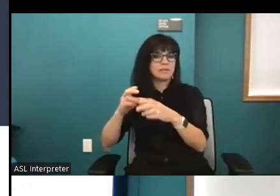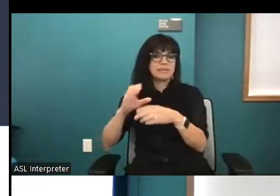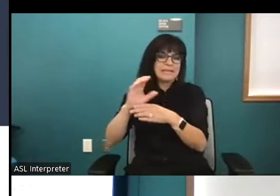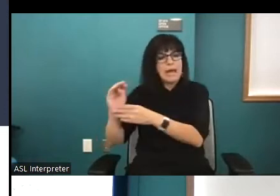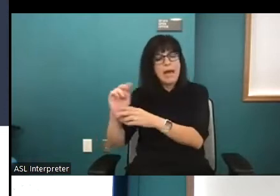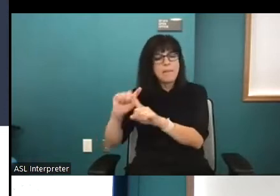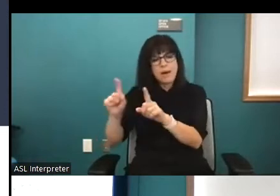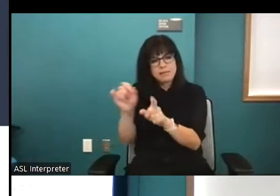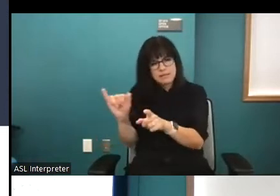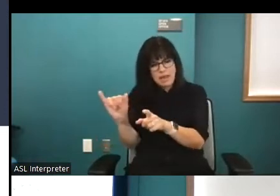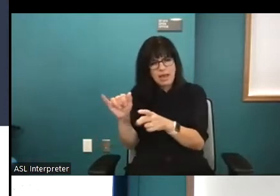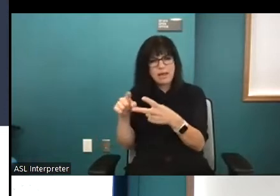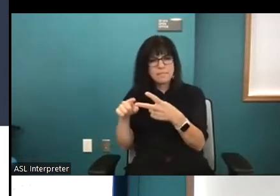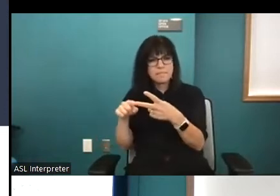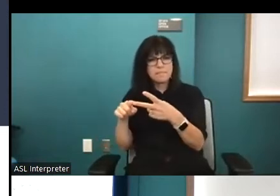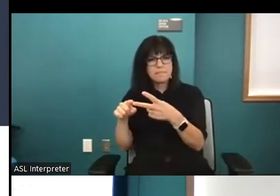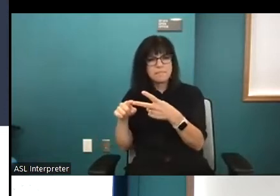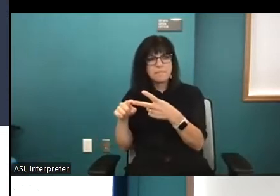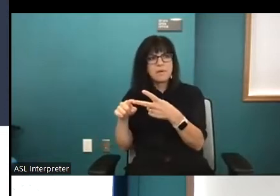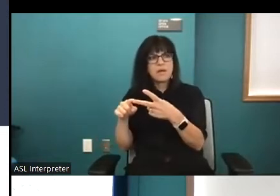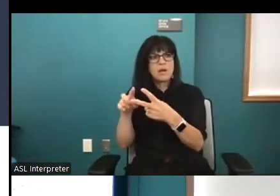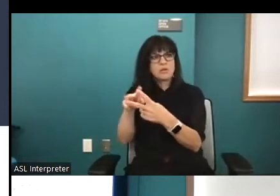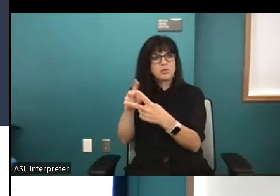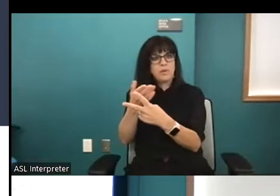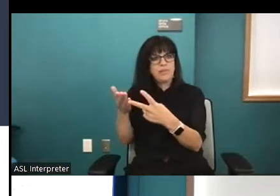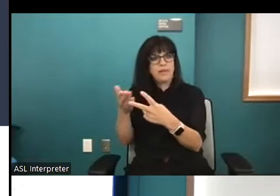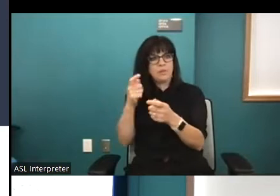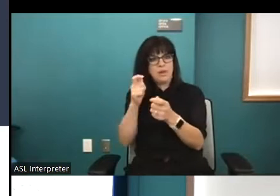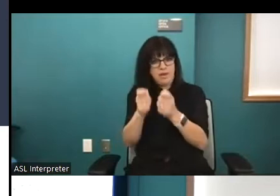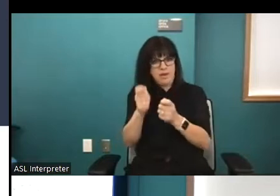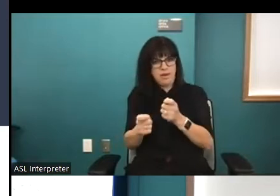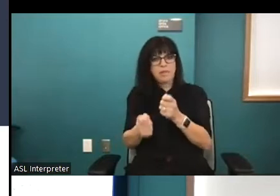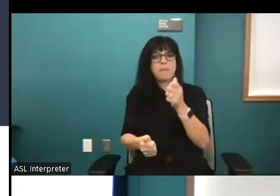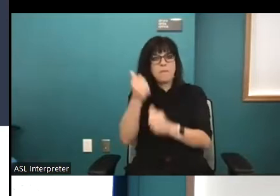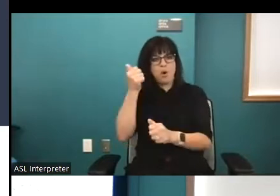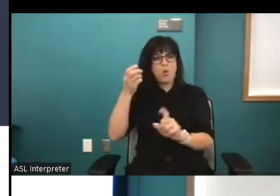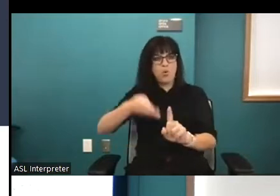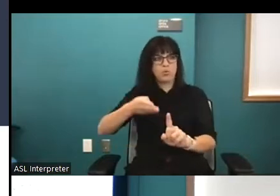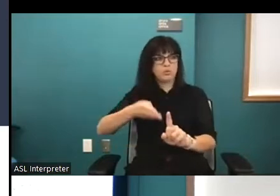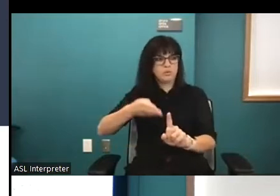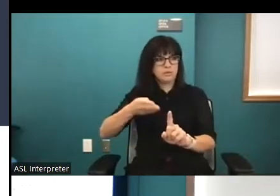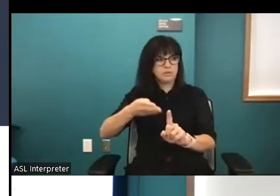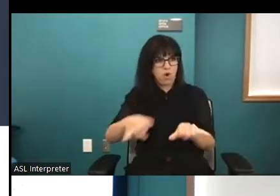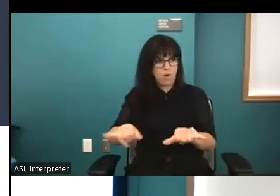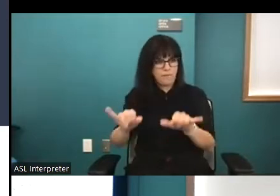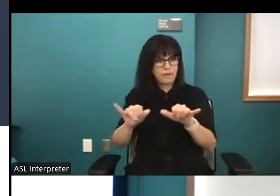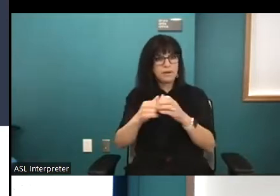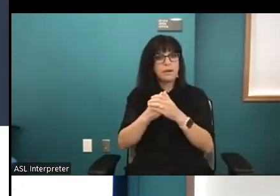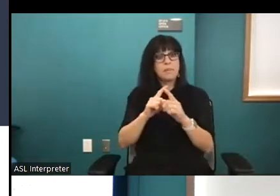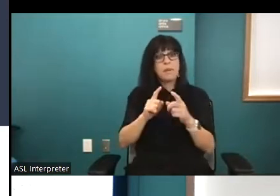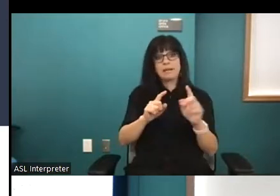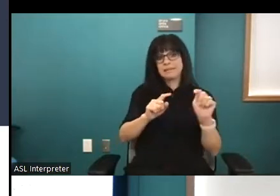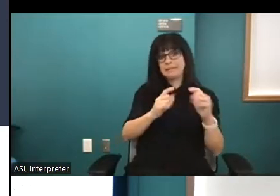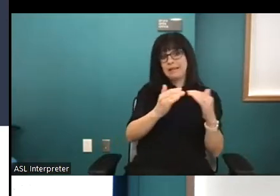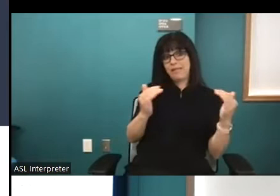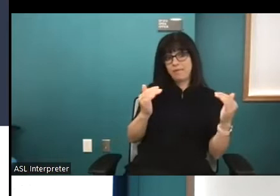but they're really the same thing. Those are the 2 things that we mess with the very, very, very most. You want your T